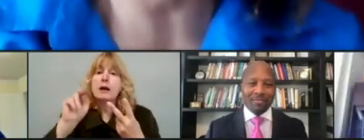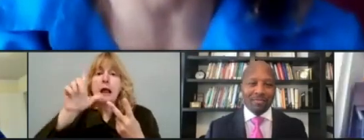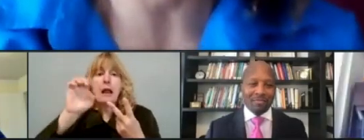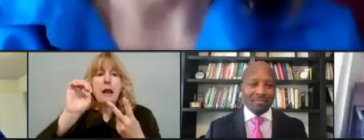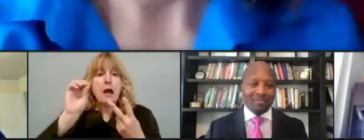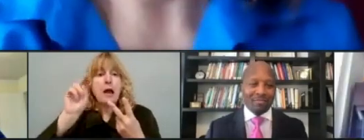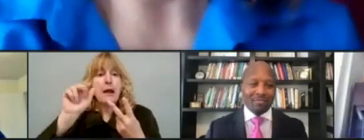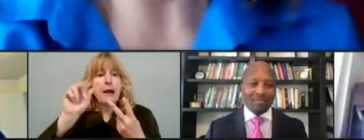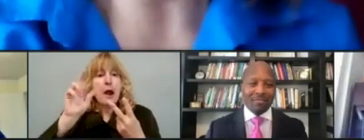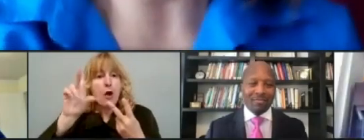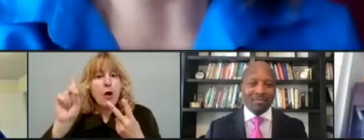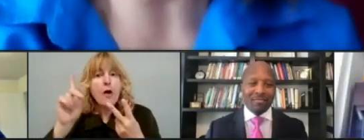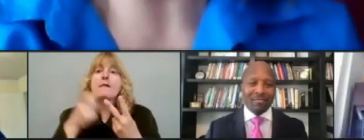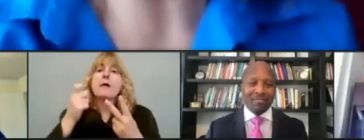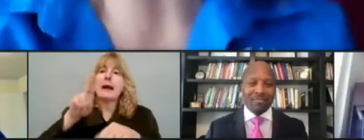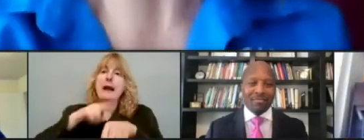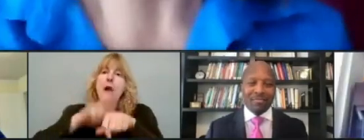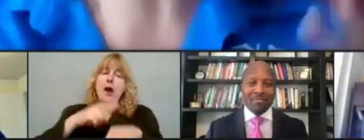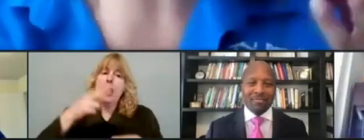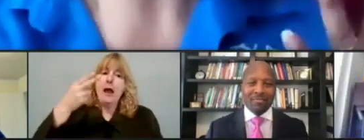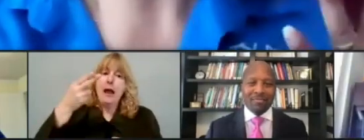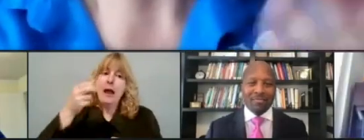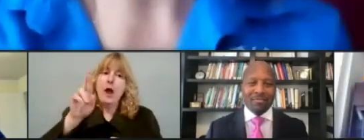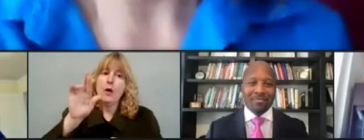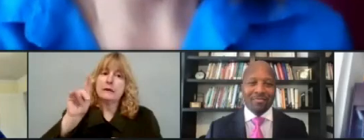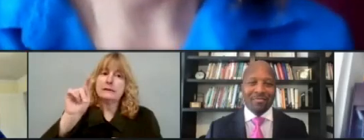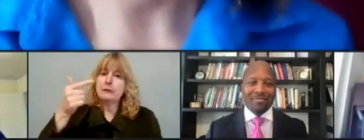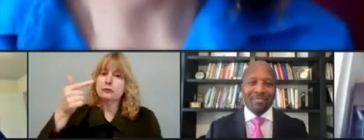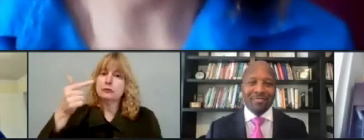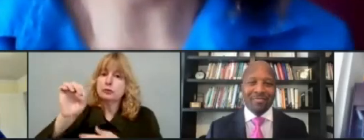Heritage Schools. Sean and Crystal, welcome.